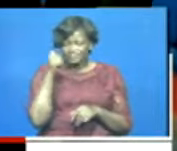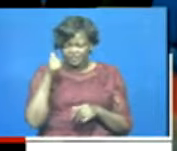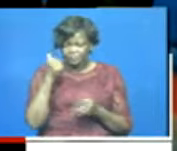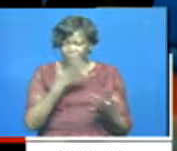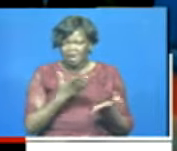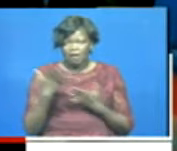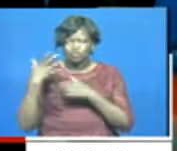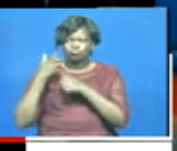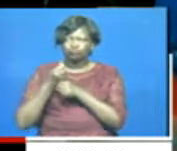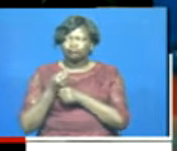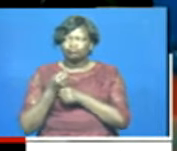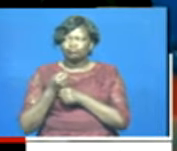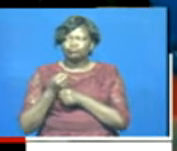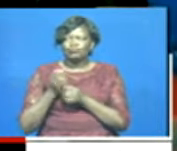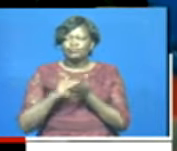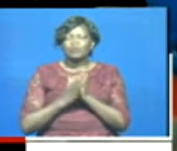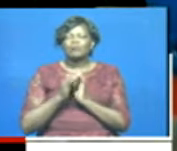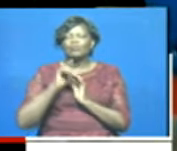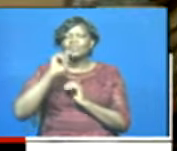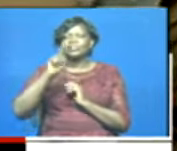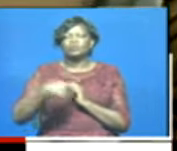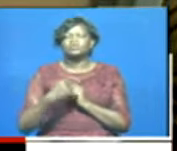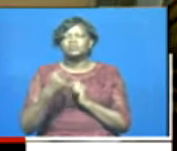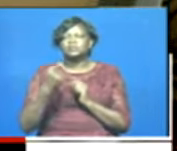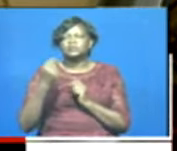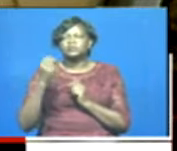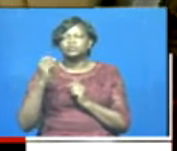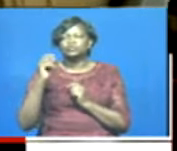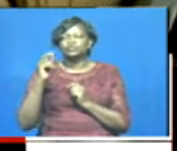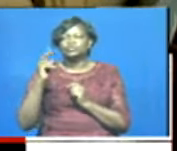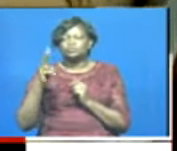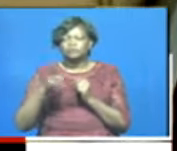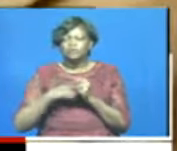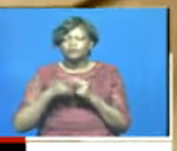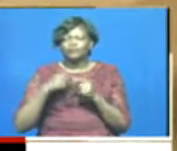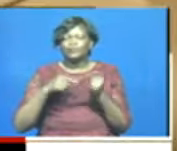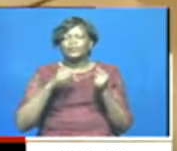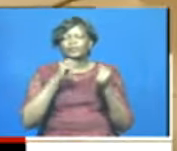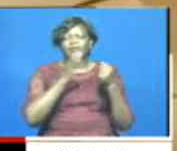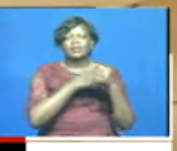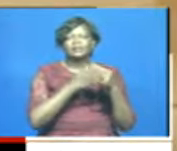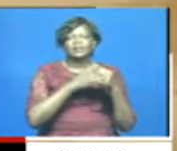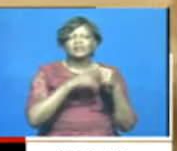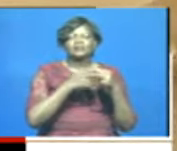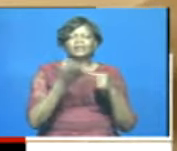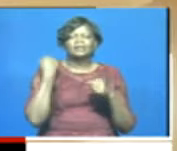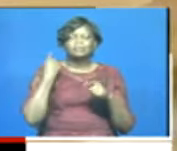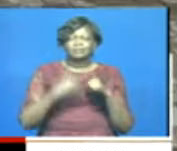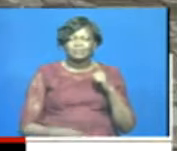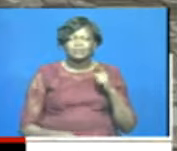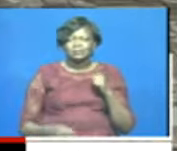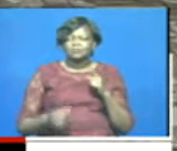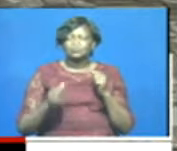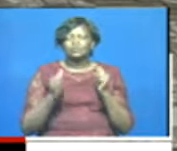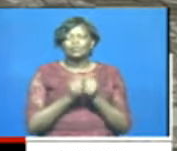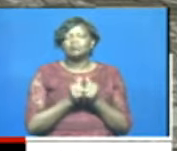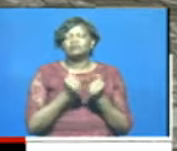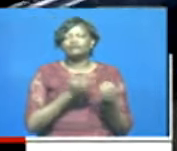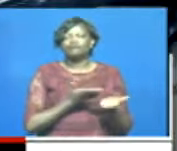to 1,027 in 2019 from 997 in the previous year, with sector deliveries up